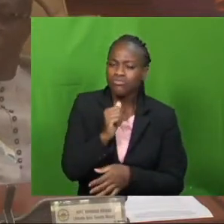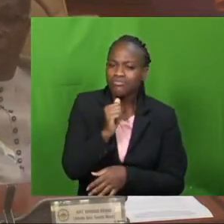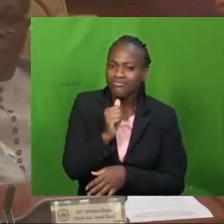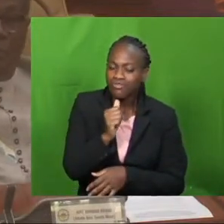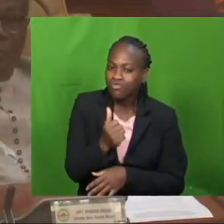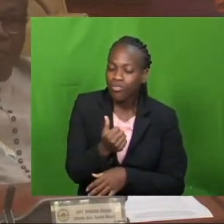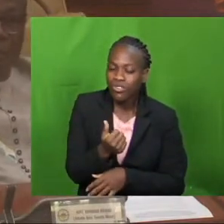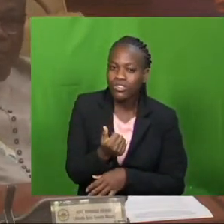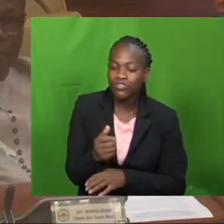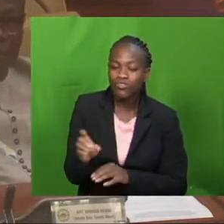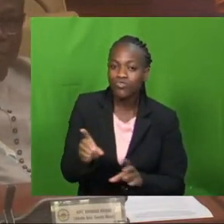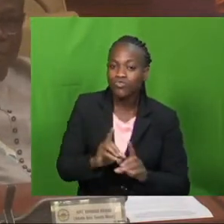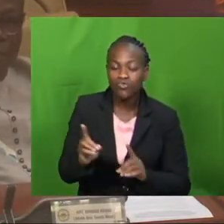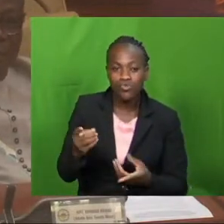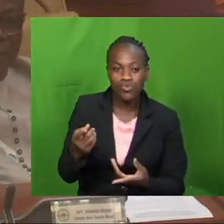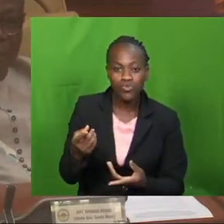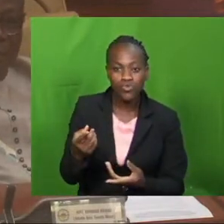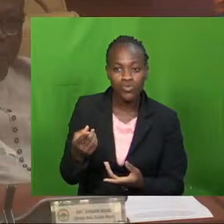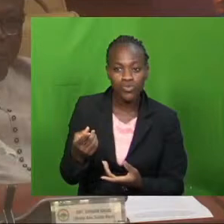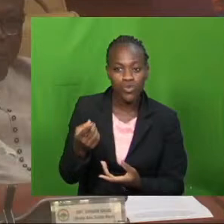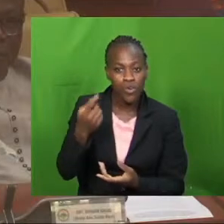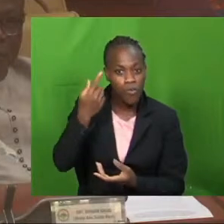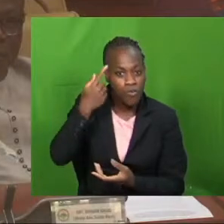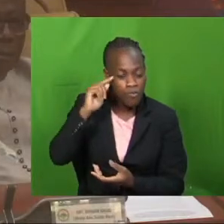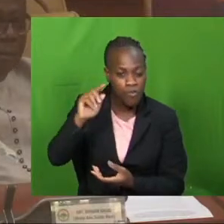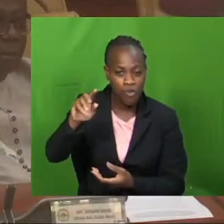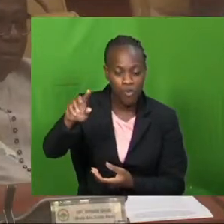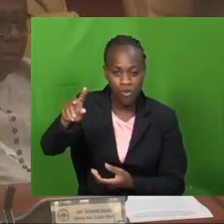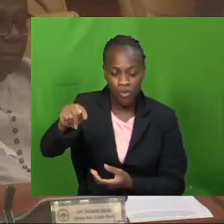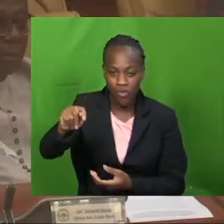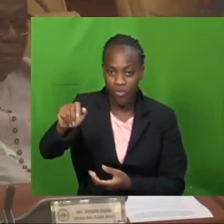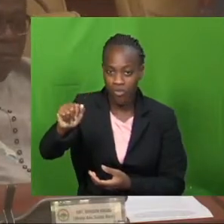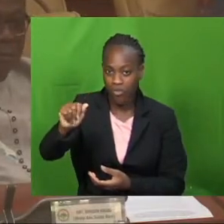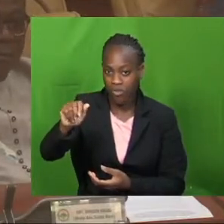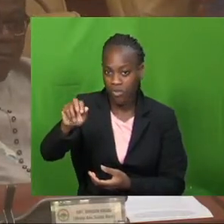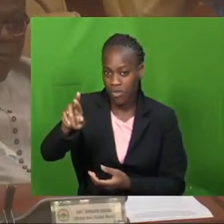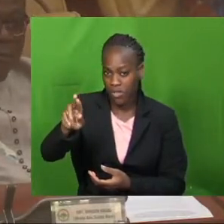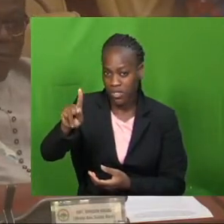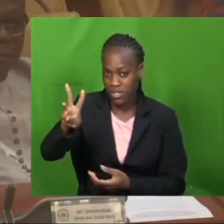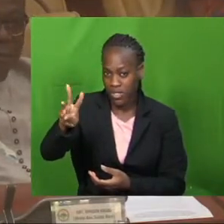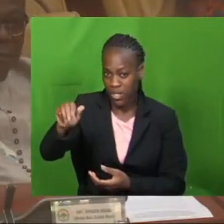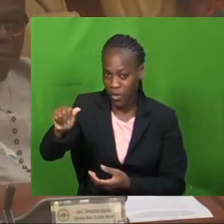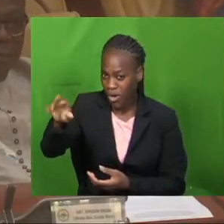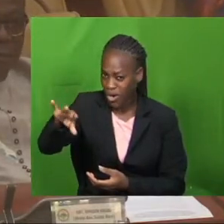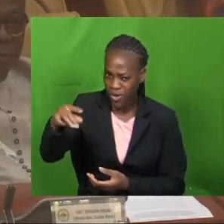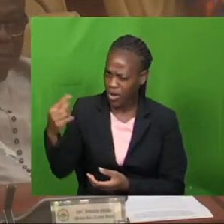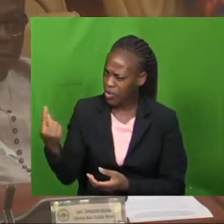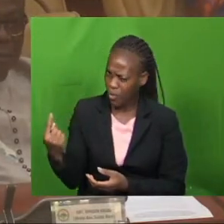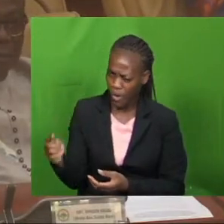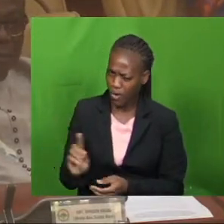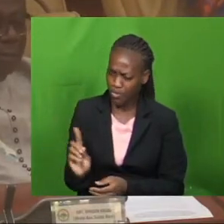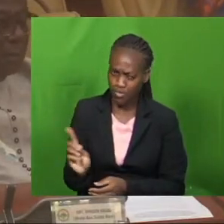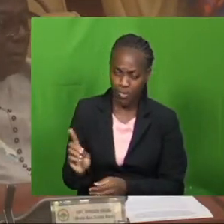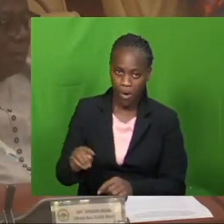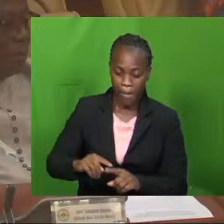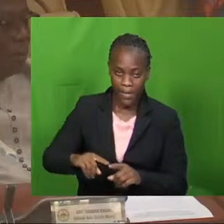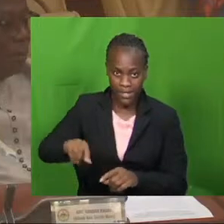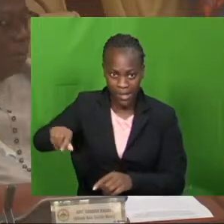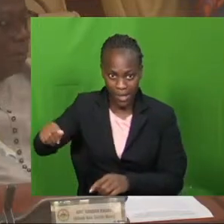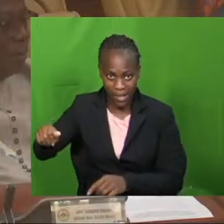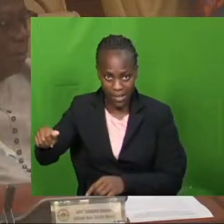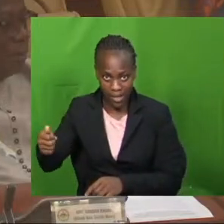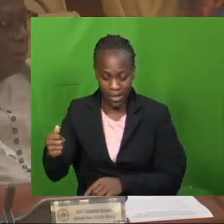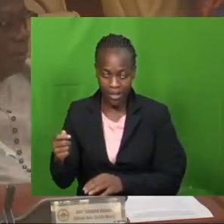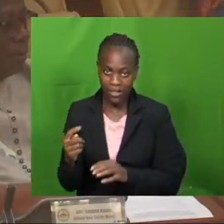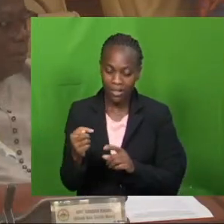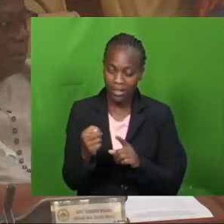for the Takwa municipality, that will be extended to a number of other